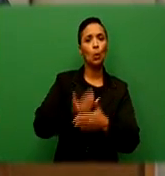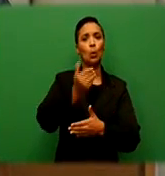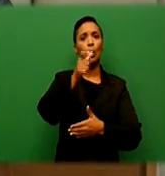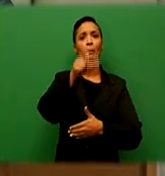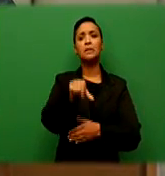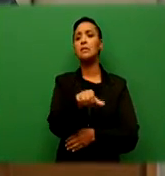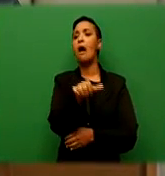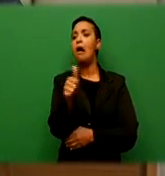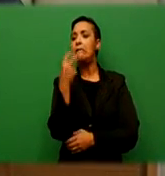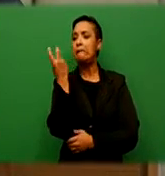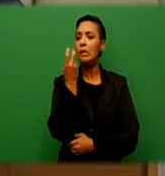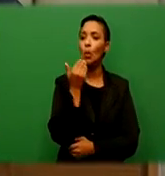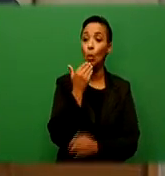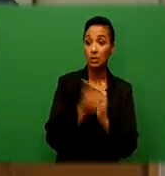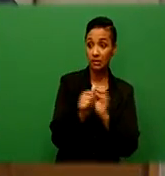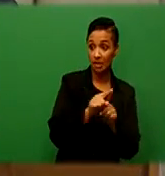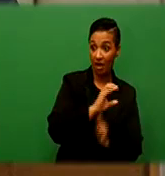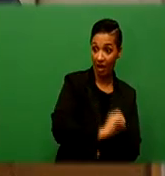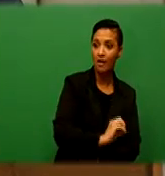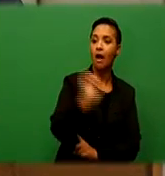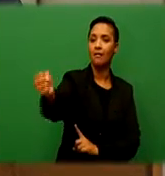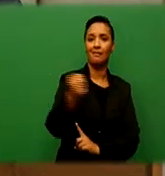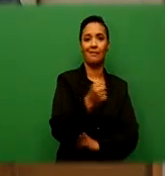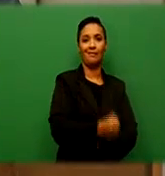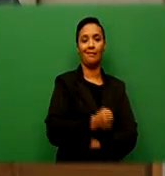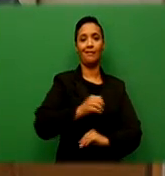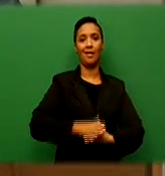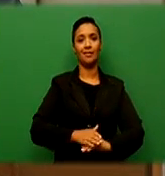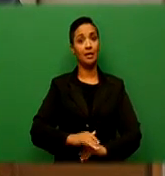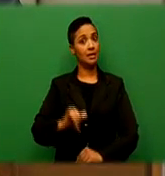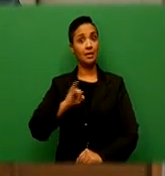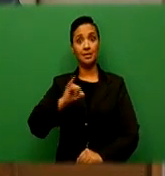somebody else. That also applies to me.